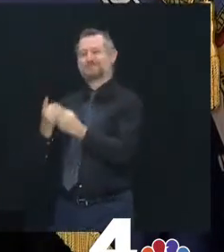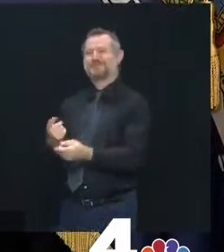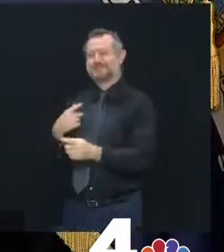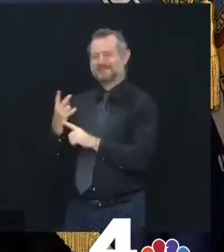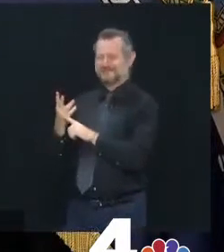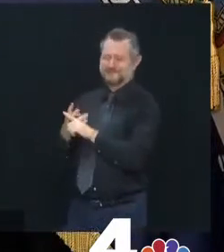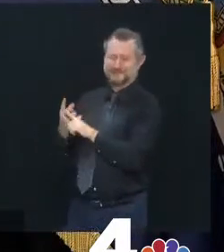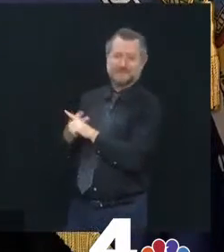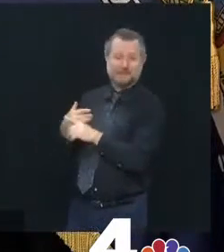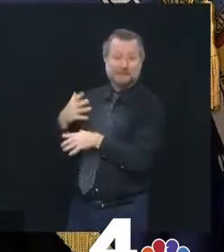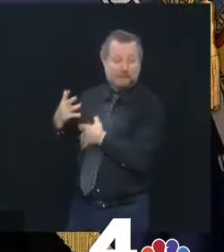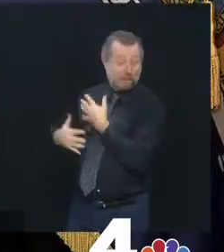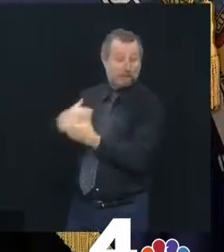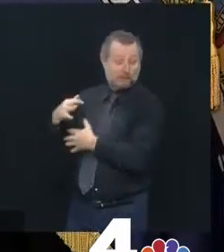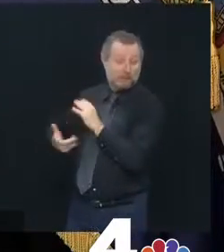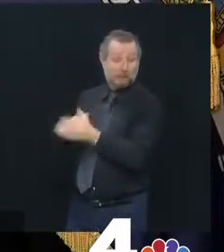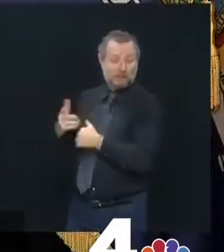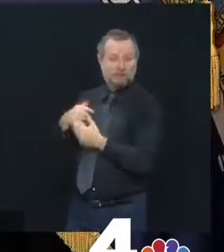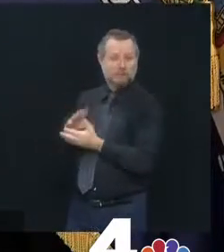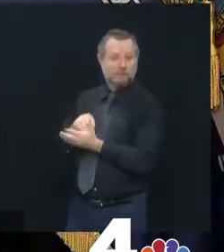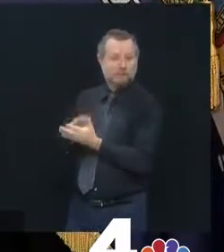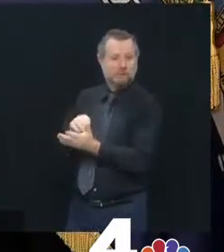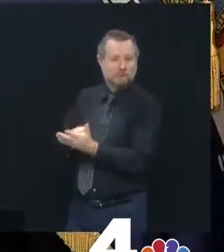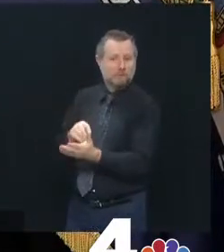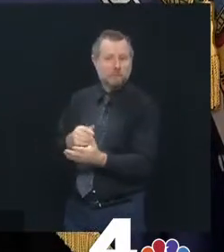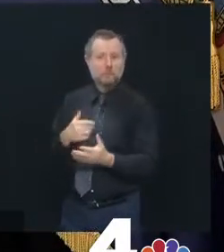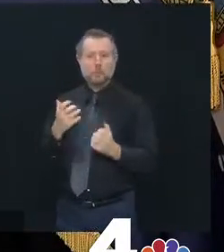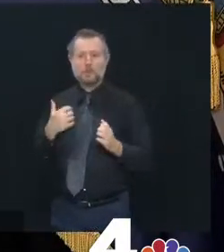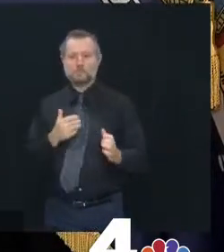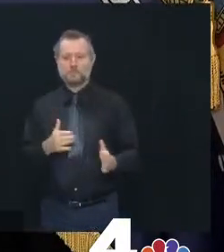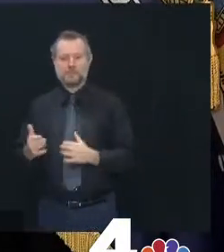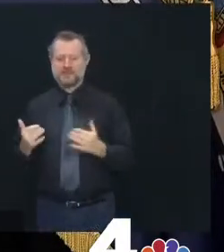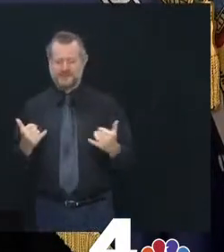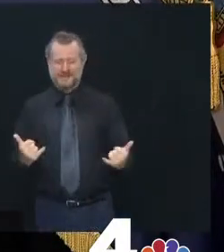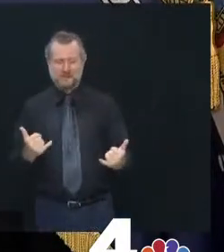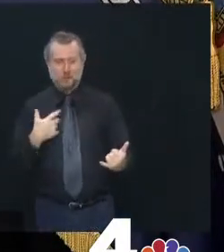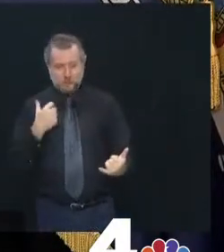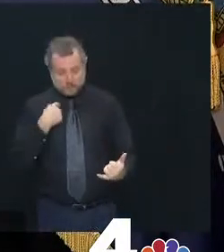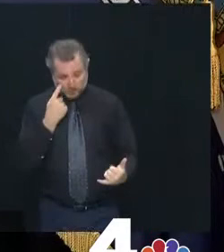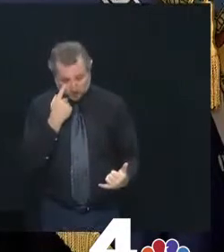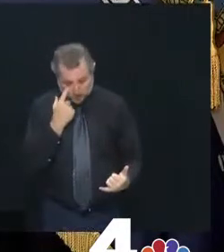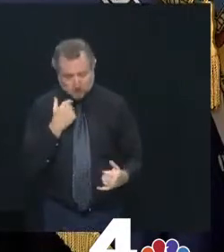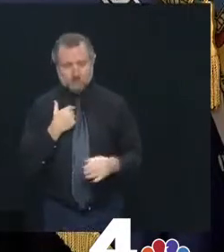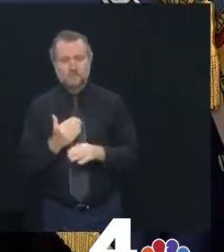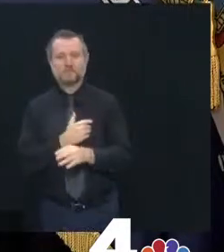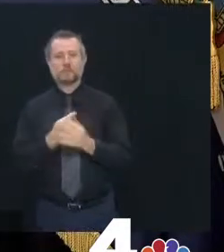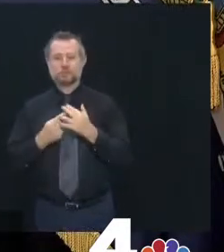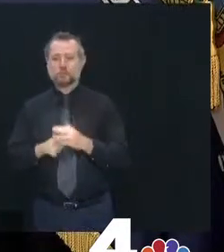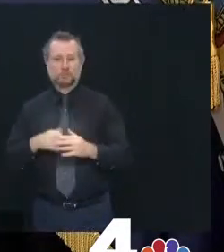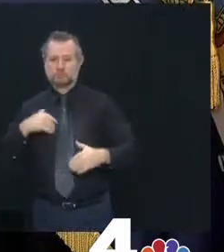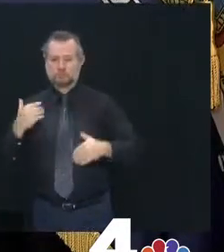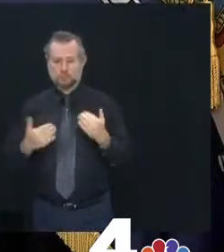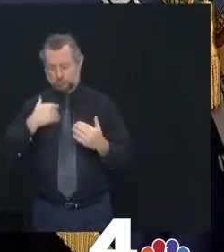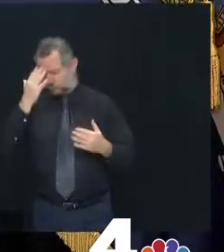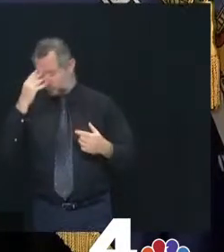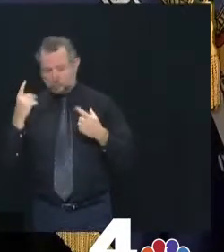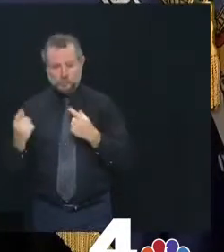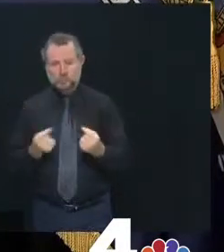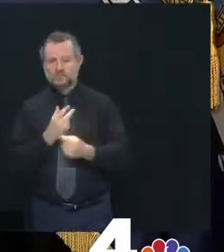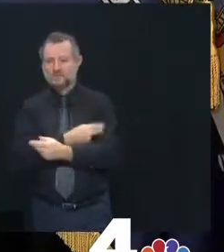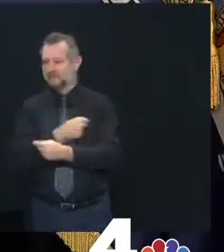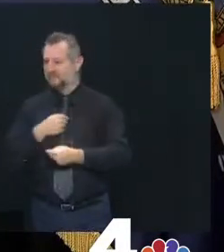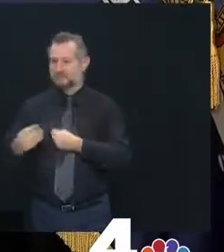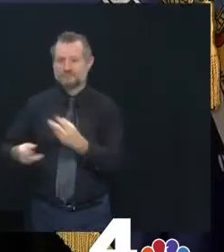the questions before we begin this journey. Let's all be clear about what we're talking about and what we